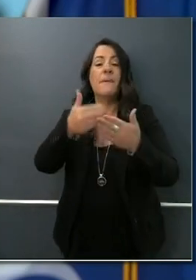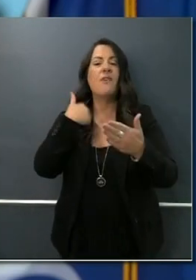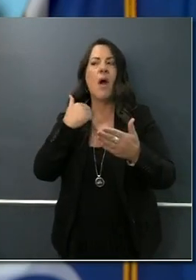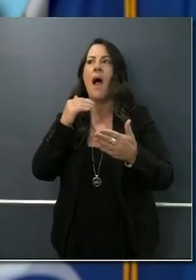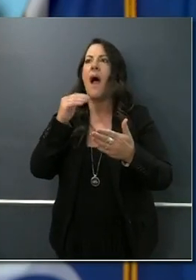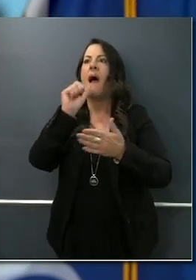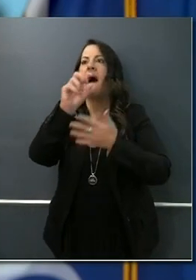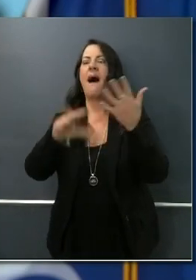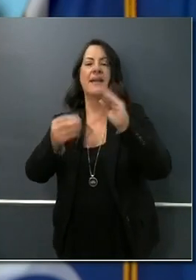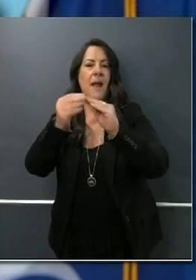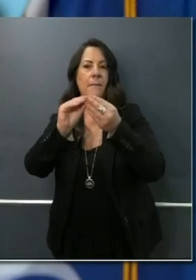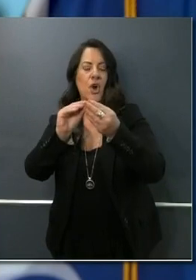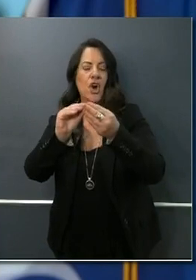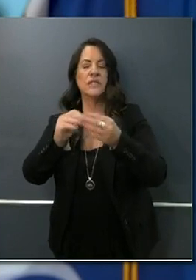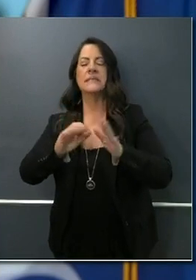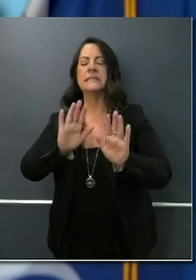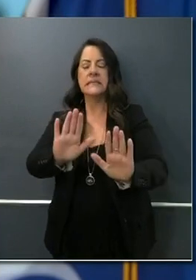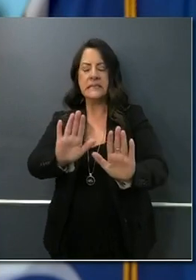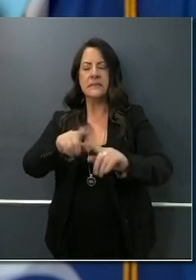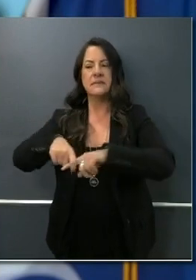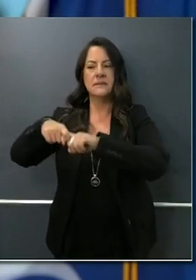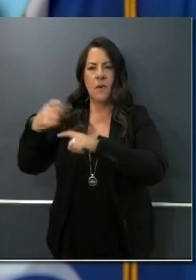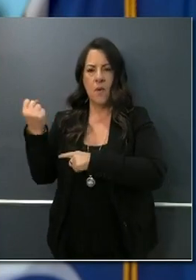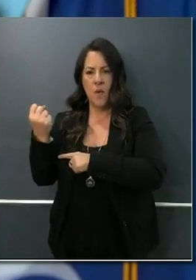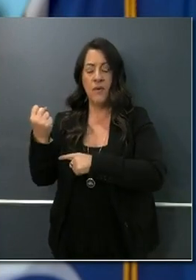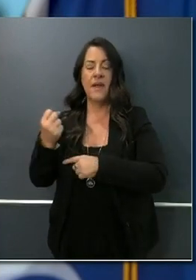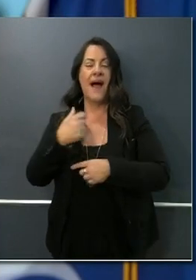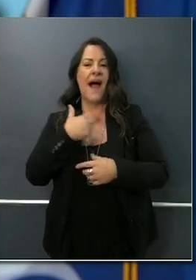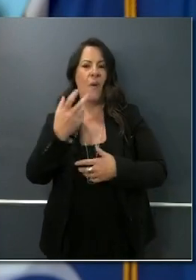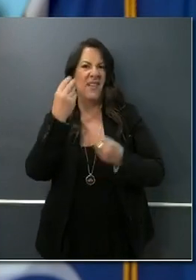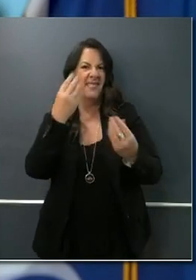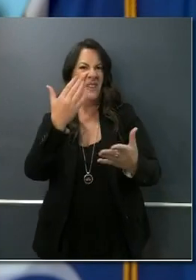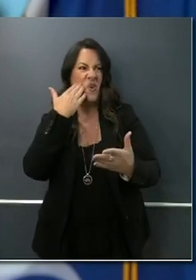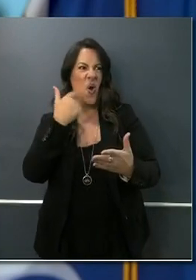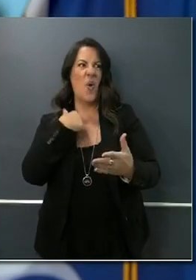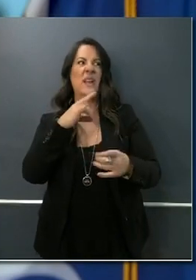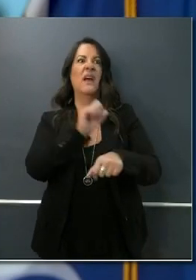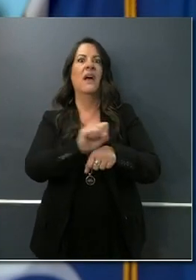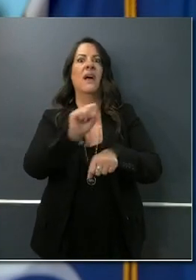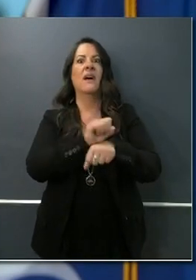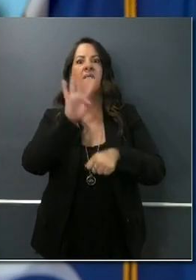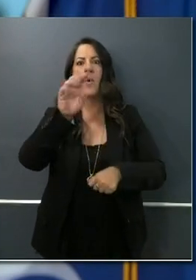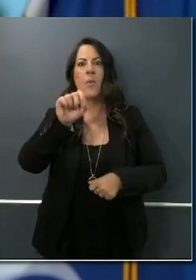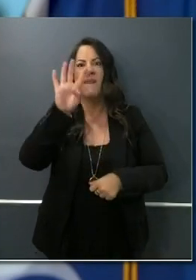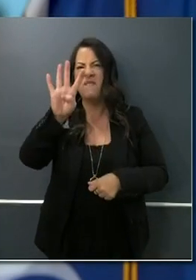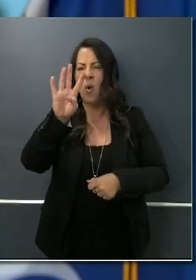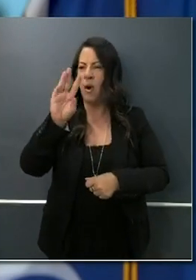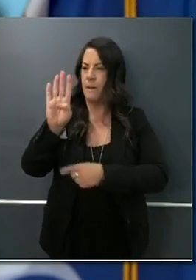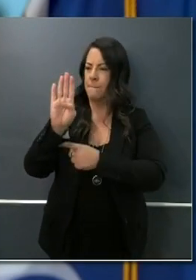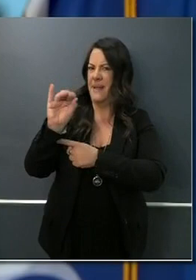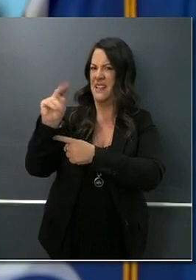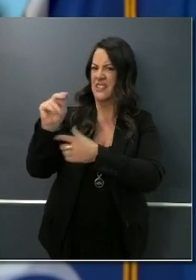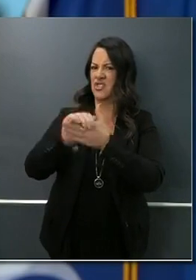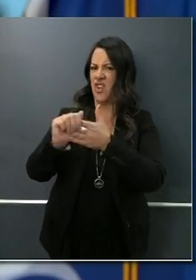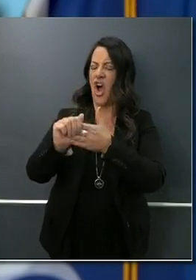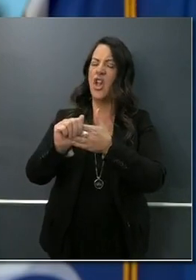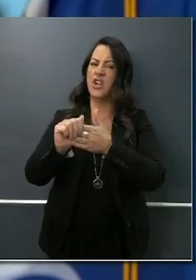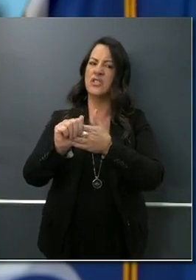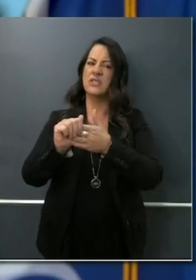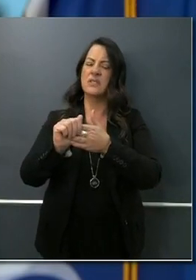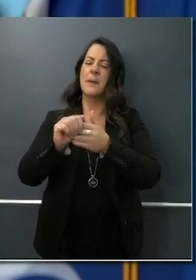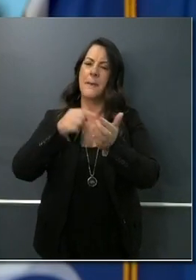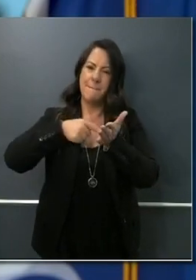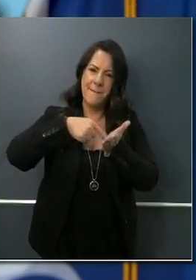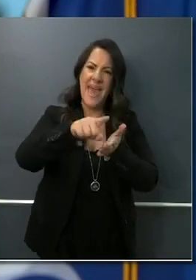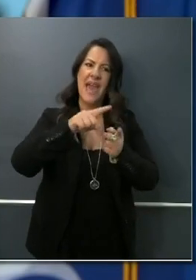sector. We've been working very hard on these unemployment insurance claims. Some $4.4 billion has been distributed, $4.4